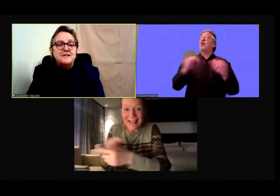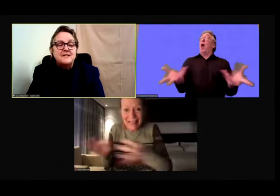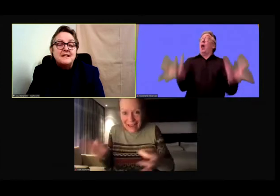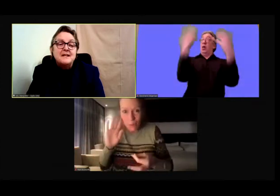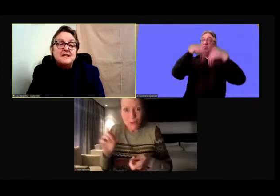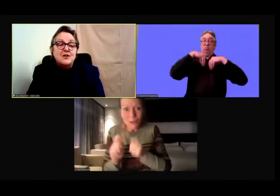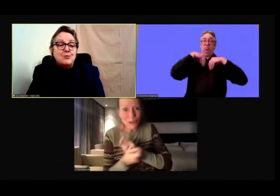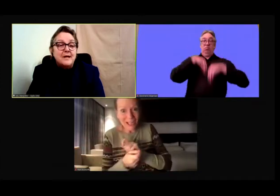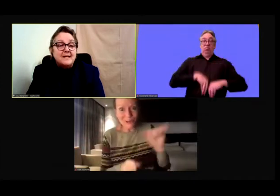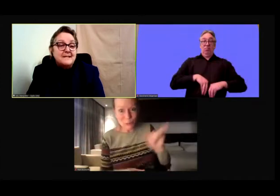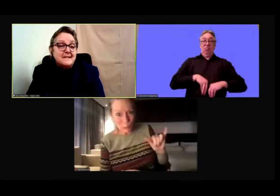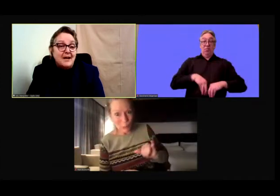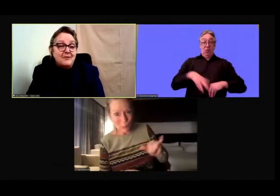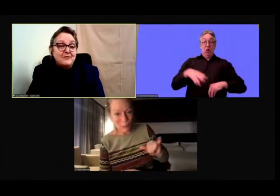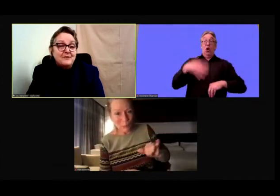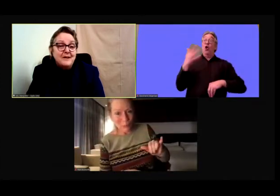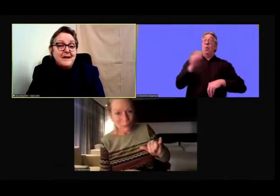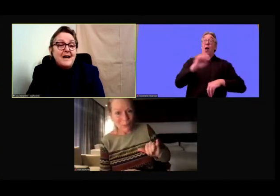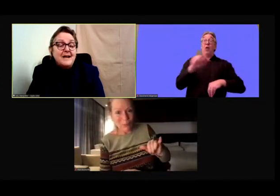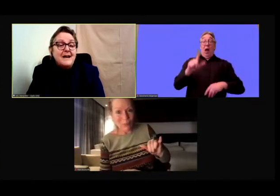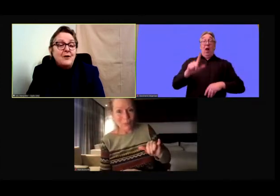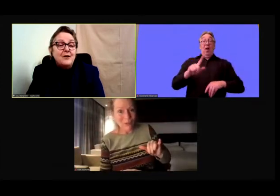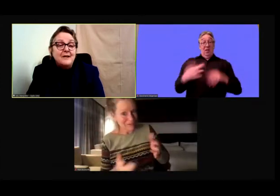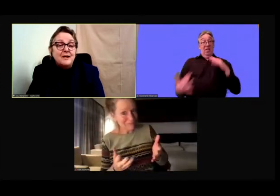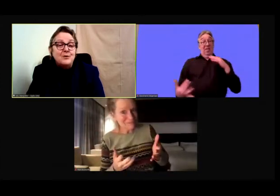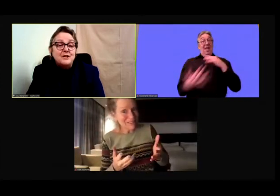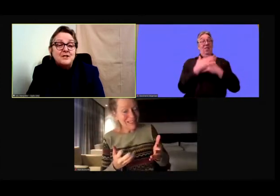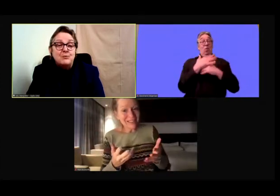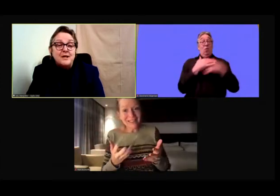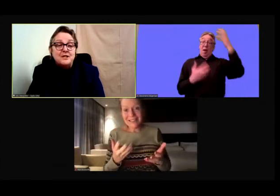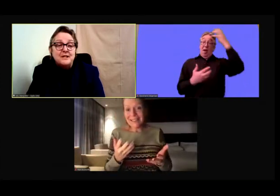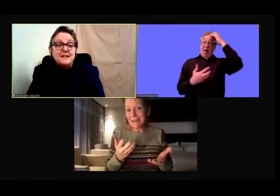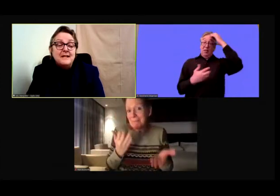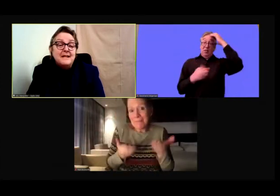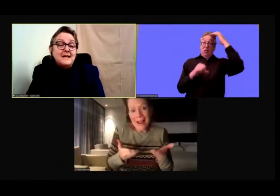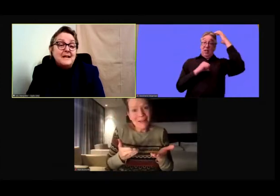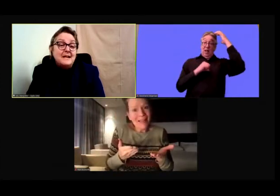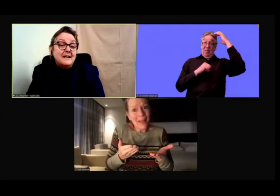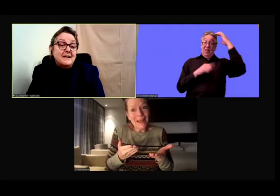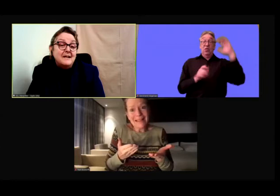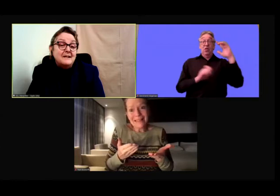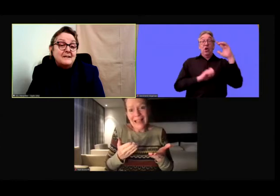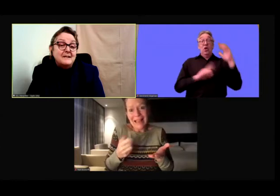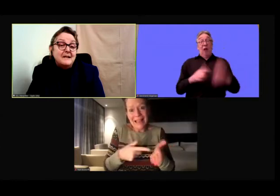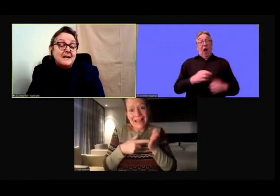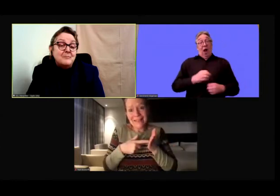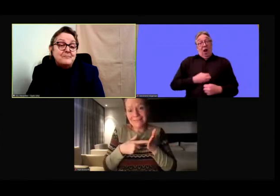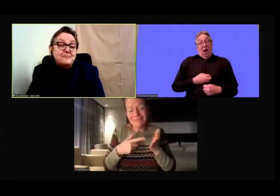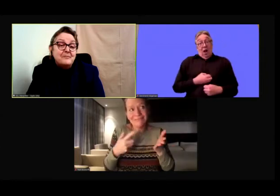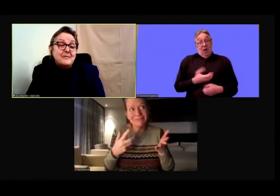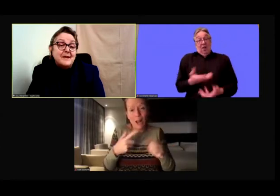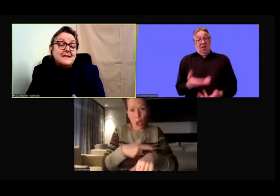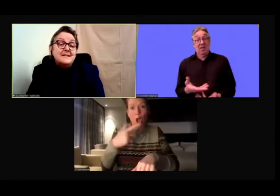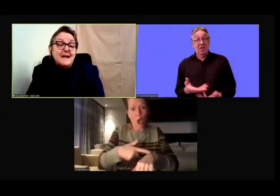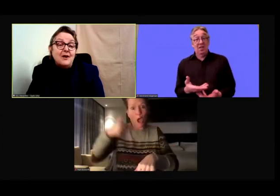how it changes the brain itself, and how the language expression